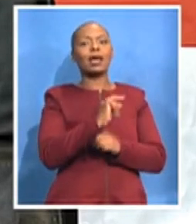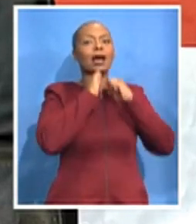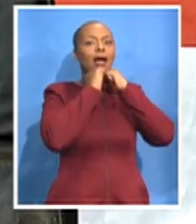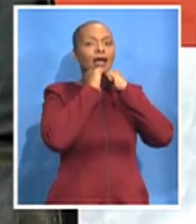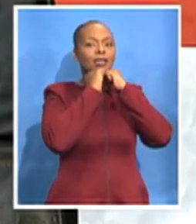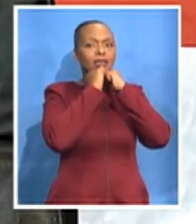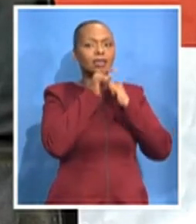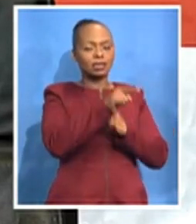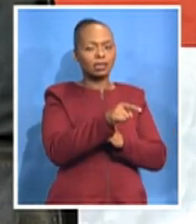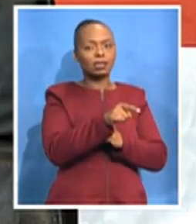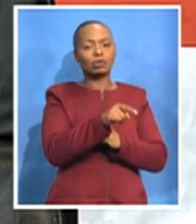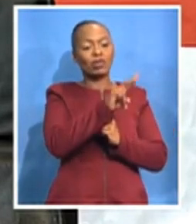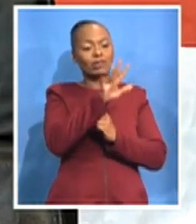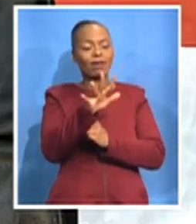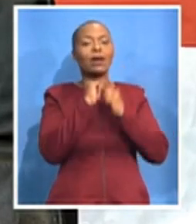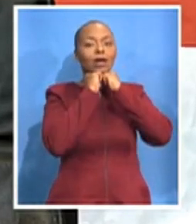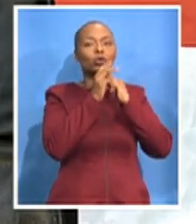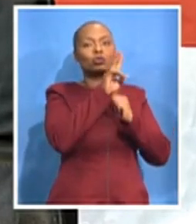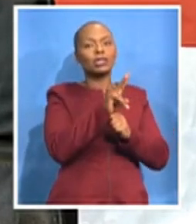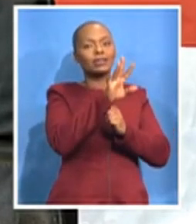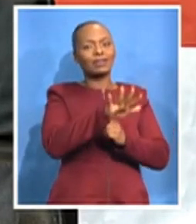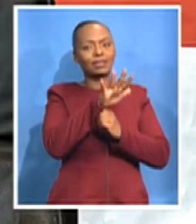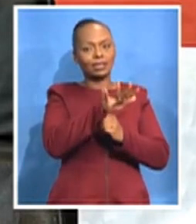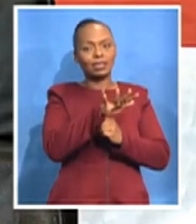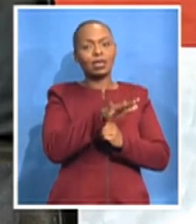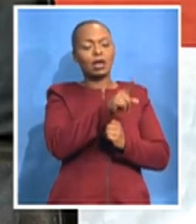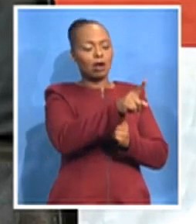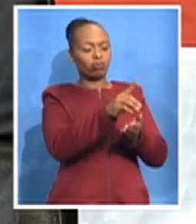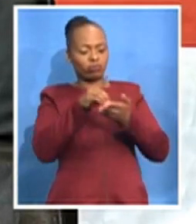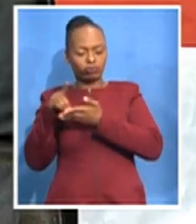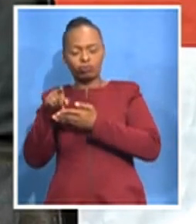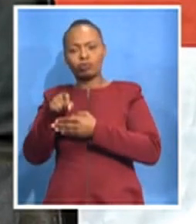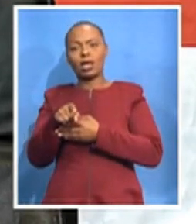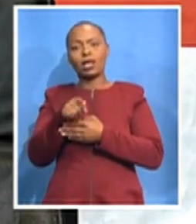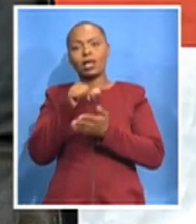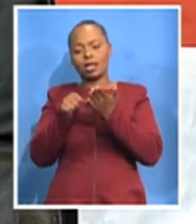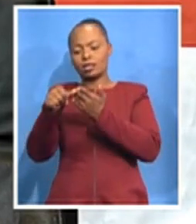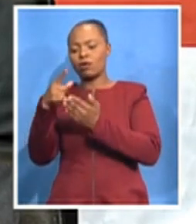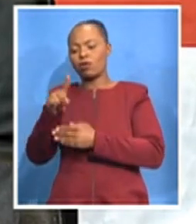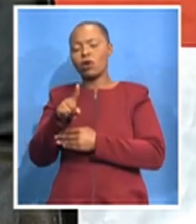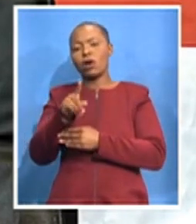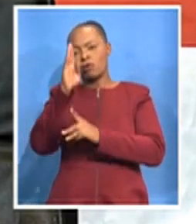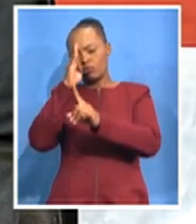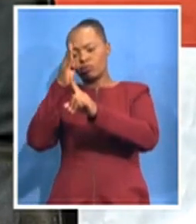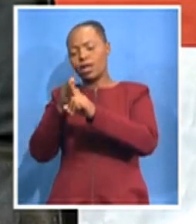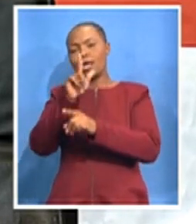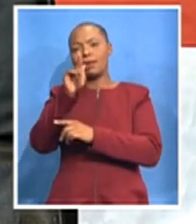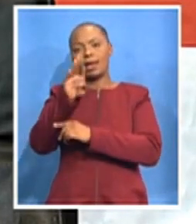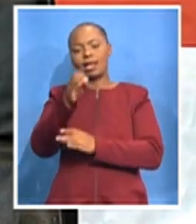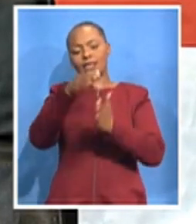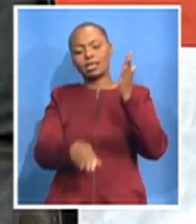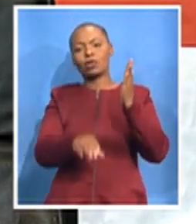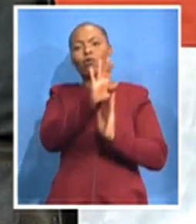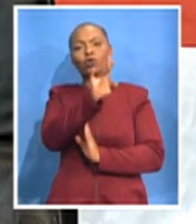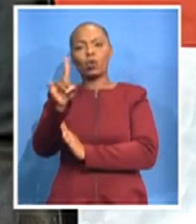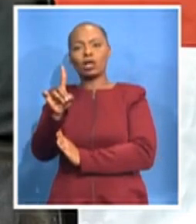Board, which inter alia issued a directive to Lepelle in terms of Section 41(1) Roman figure 2 of